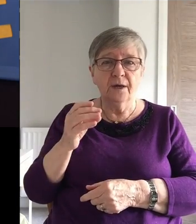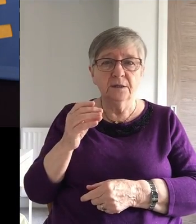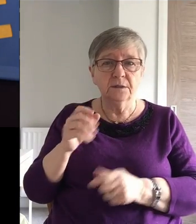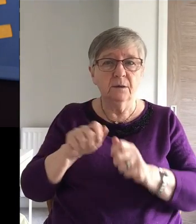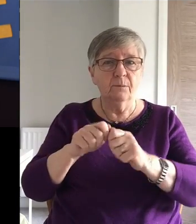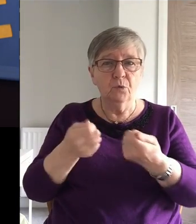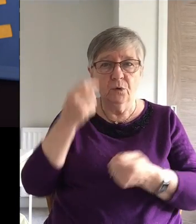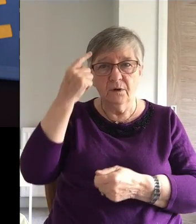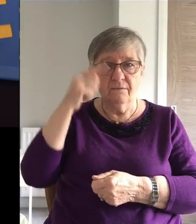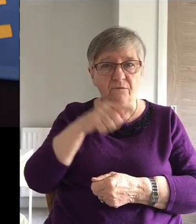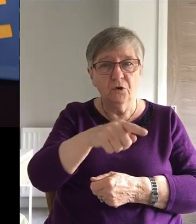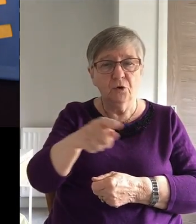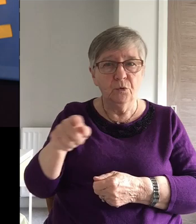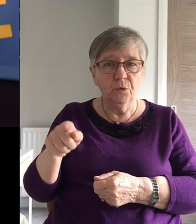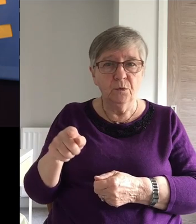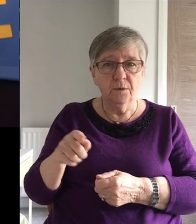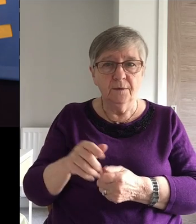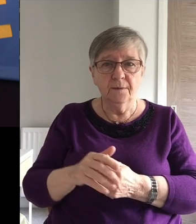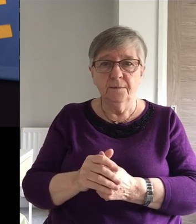was broken for you.